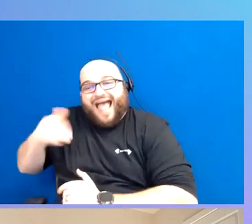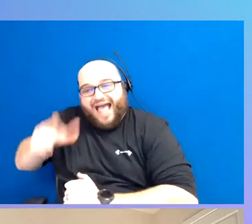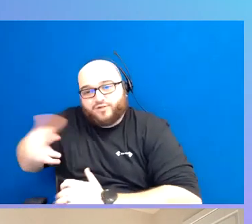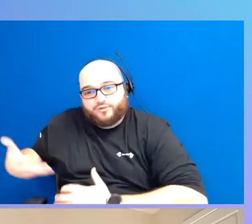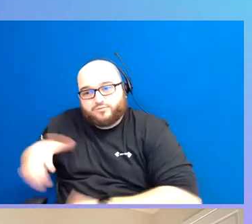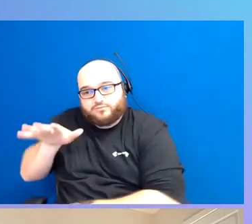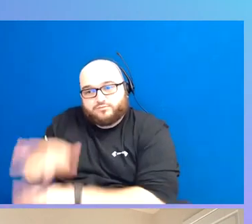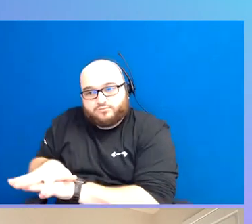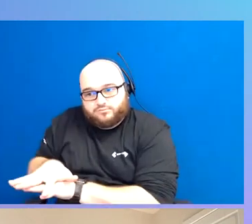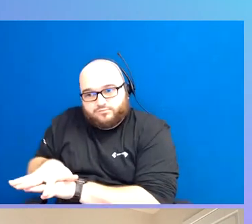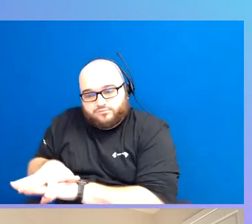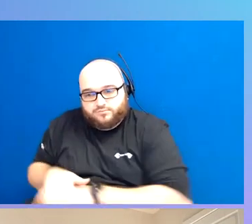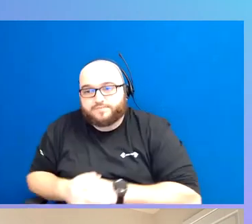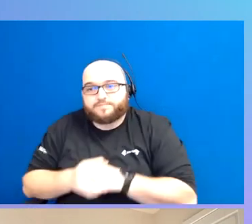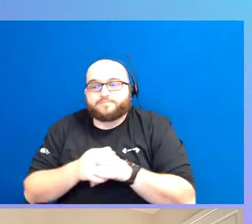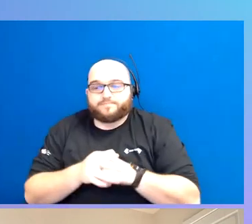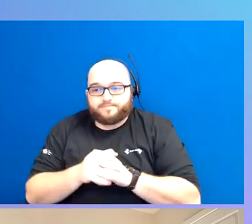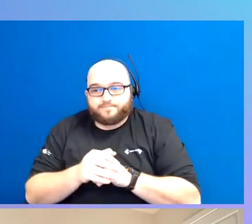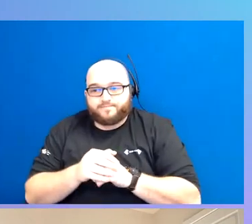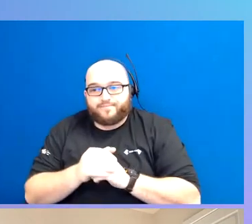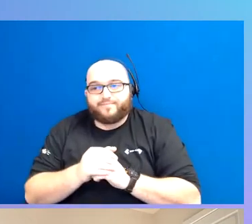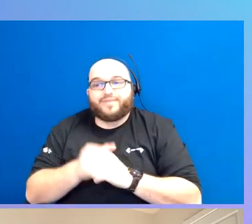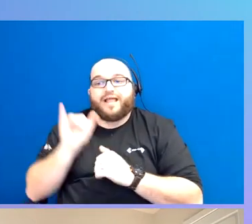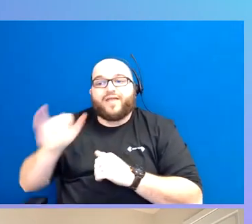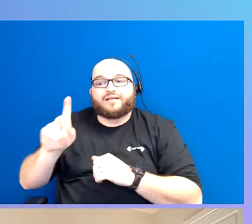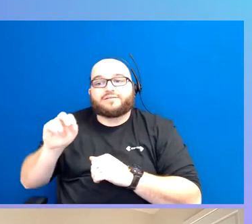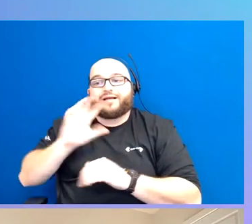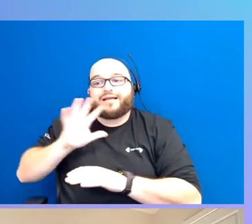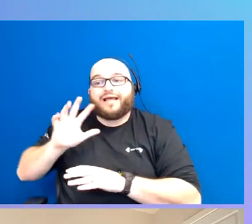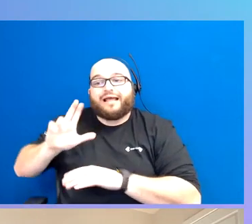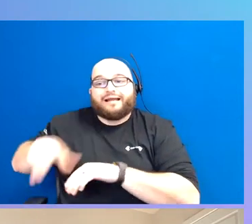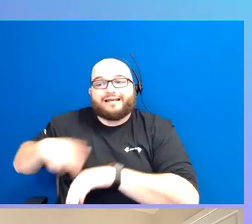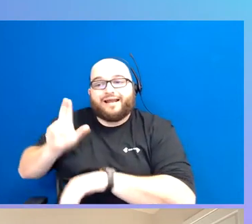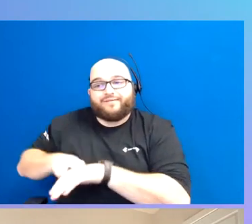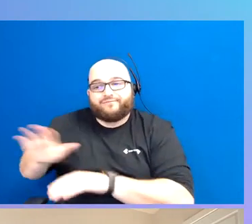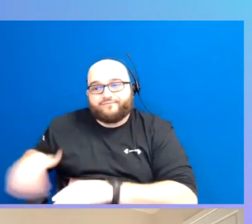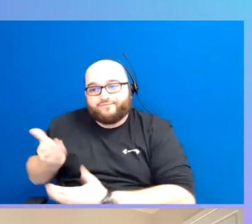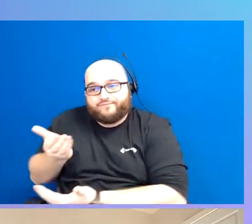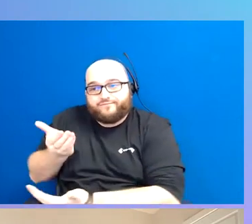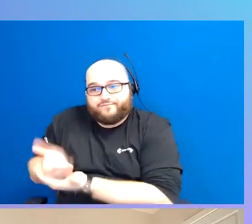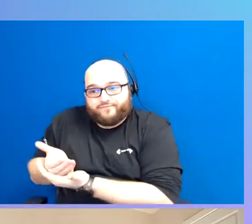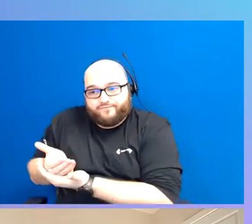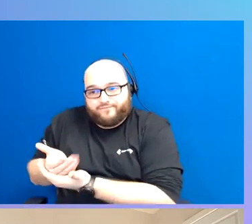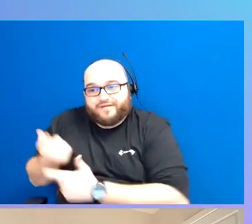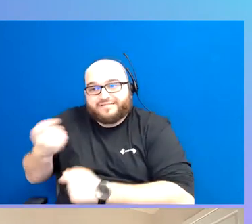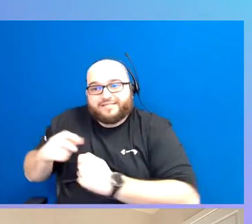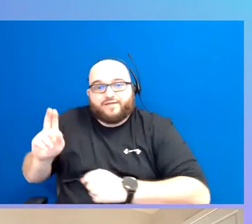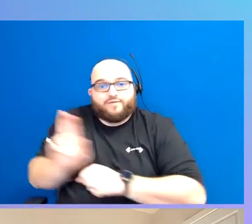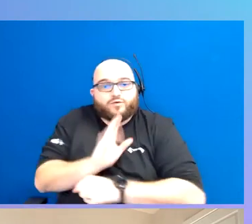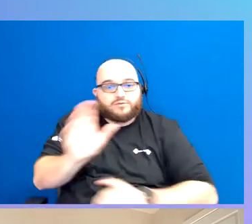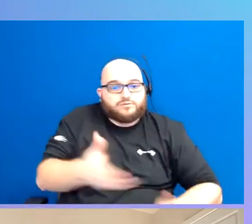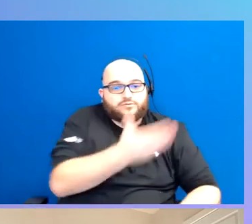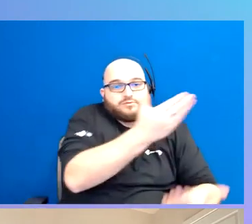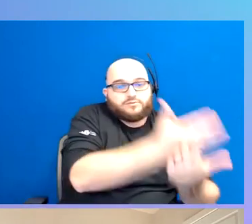the styling is done in natively instead of using the CSS, so that is also one of the major differences.